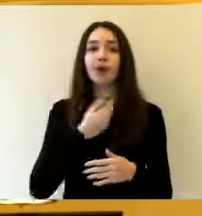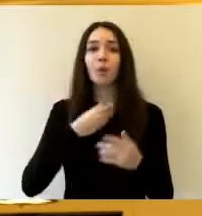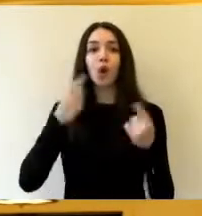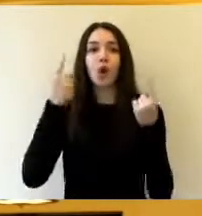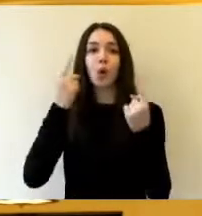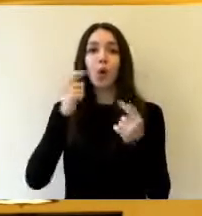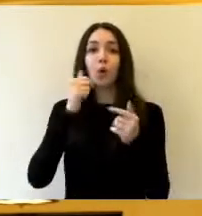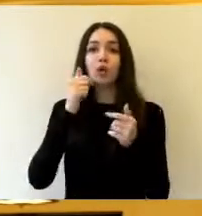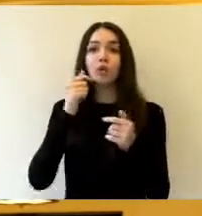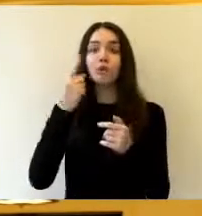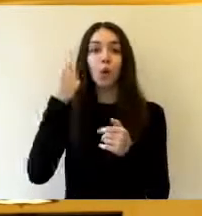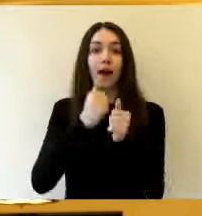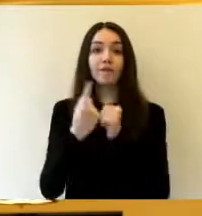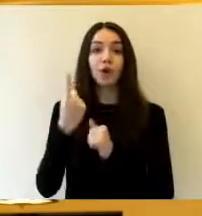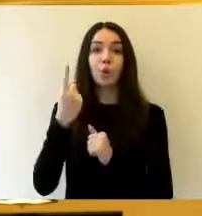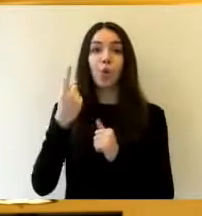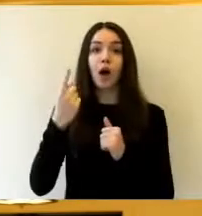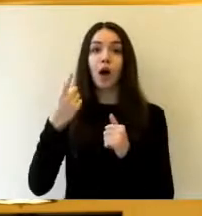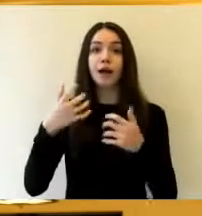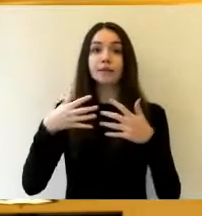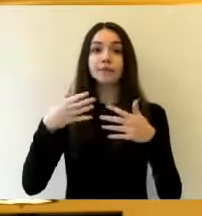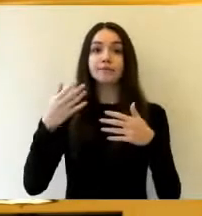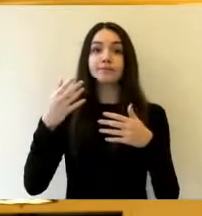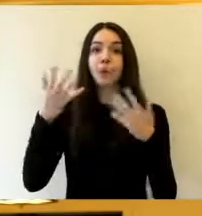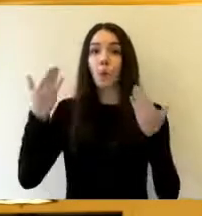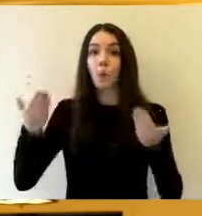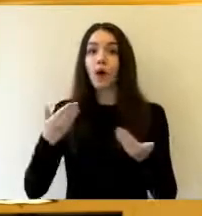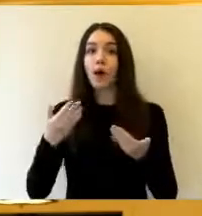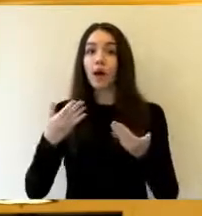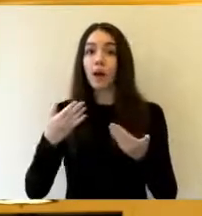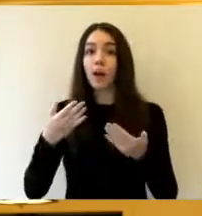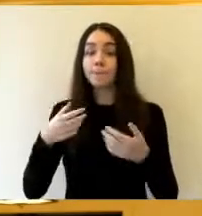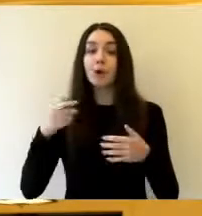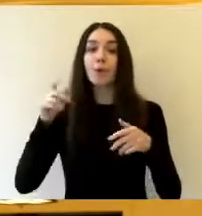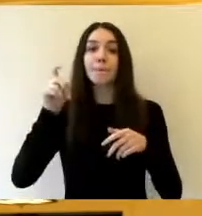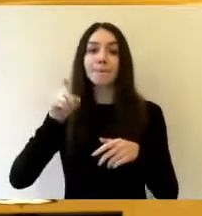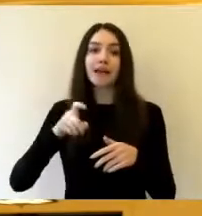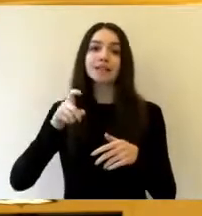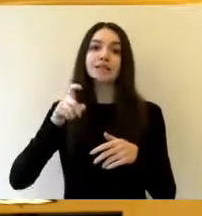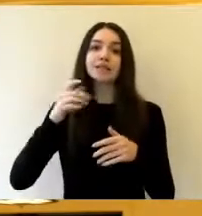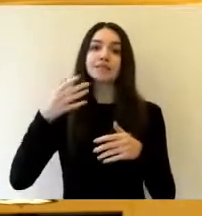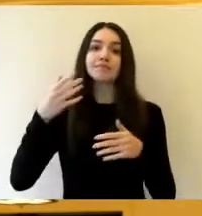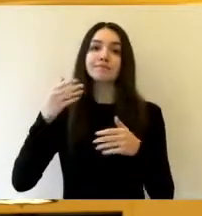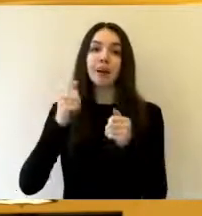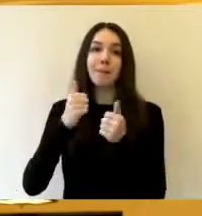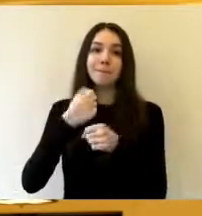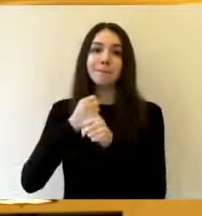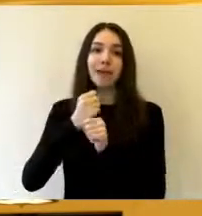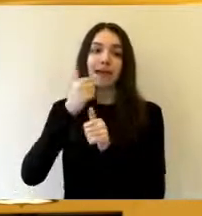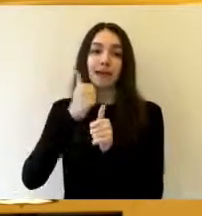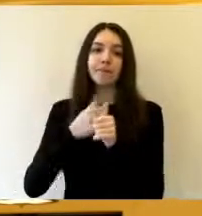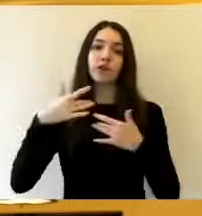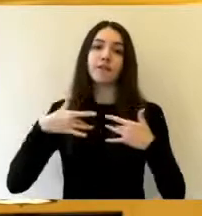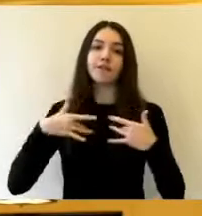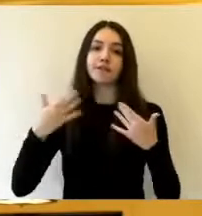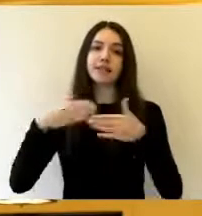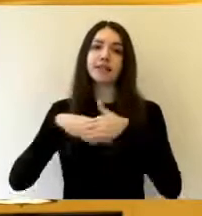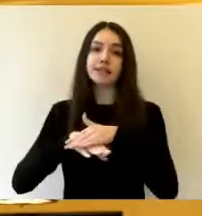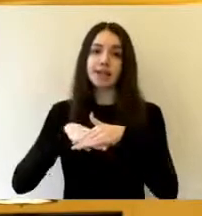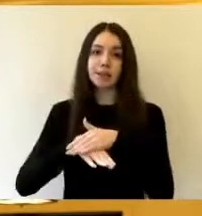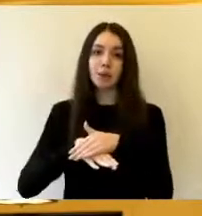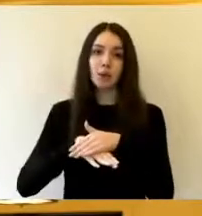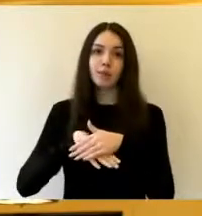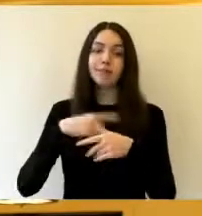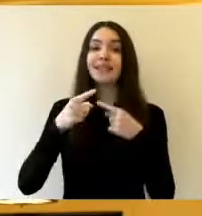of everyone is invited and everyone is creative, we need to make our events as accessible as possible. Our sign language